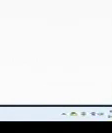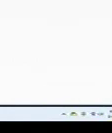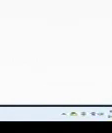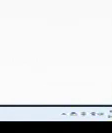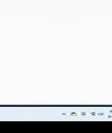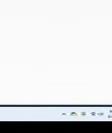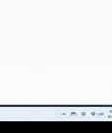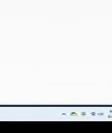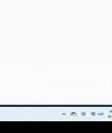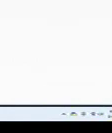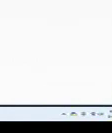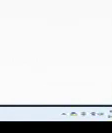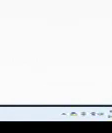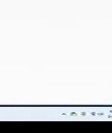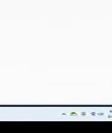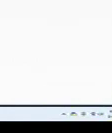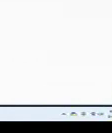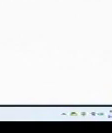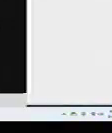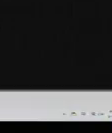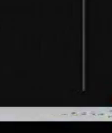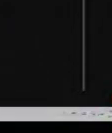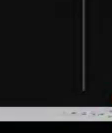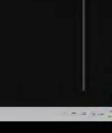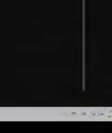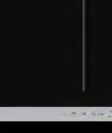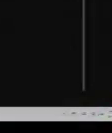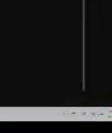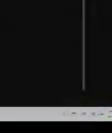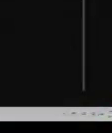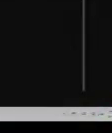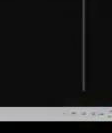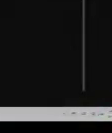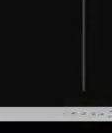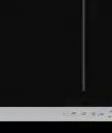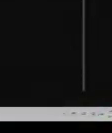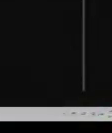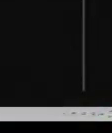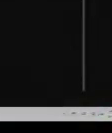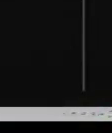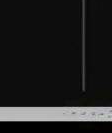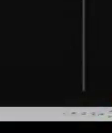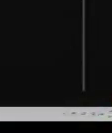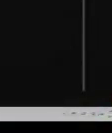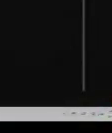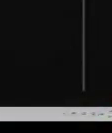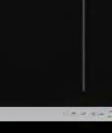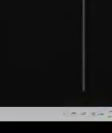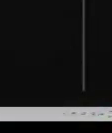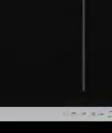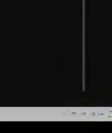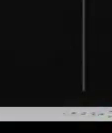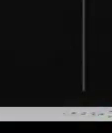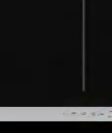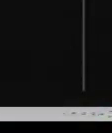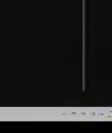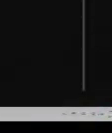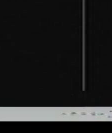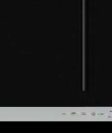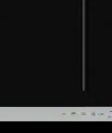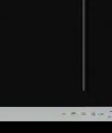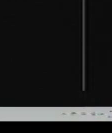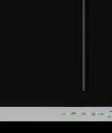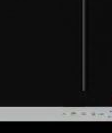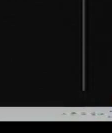God. Father, I want to thank you because of what you have prepared to do in my life today. Father, I want